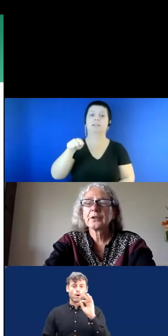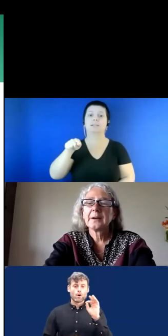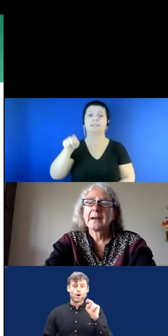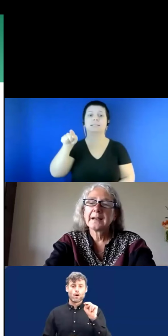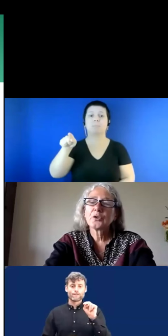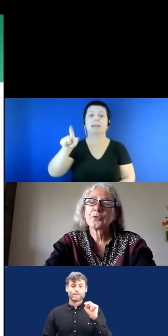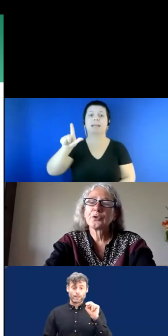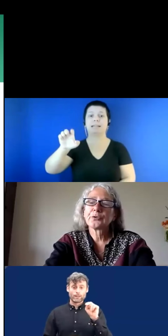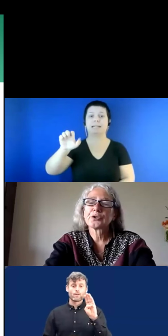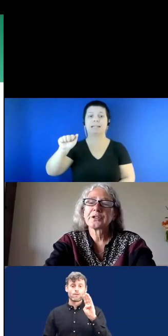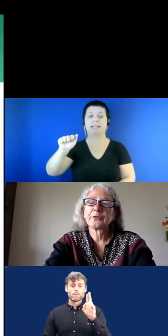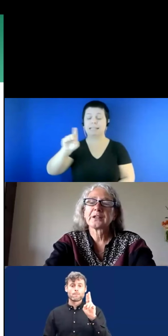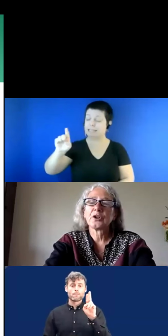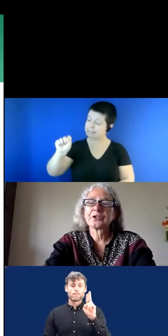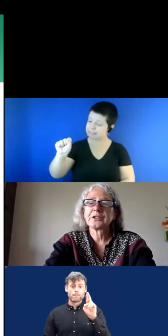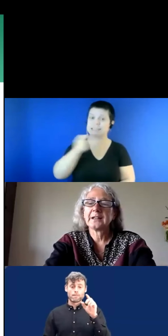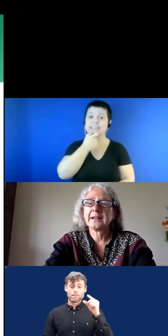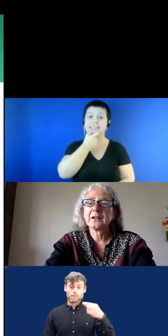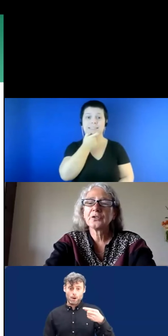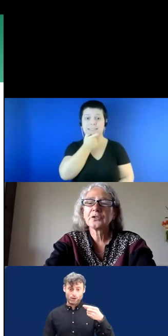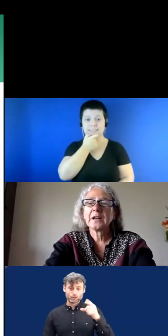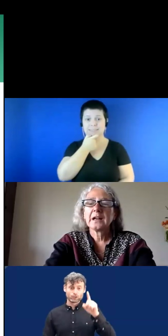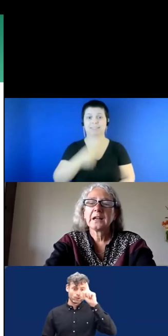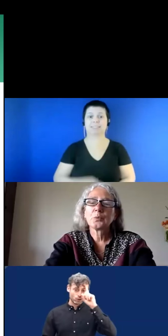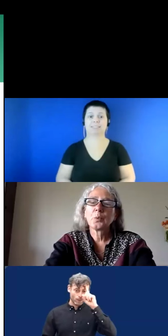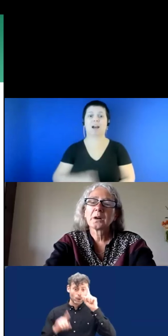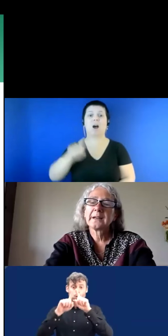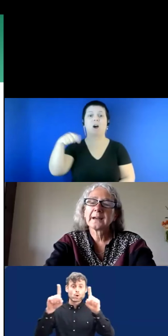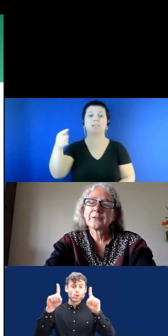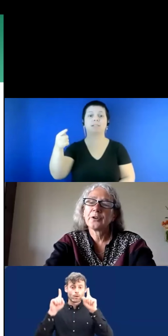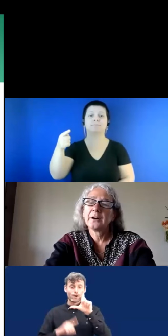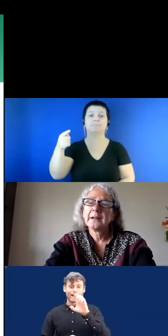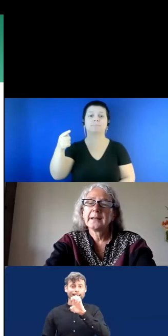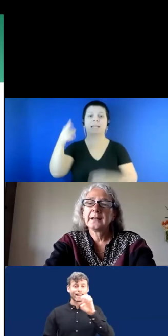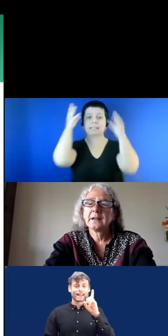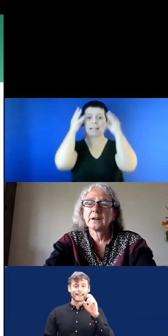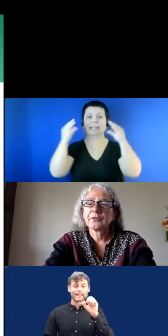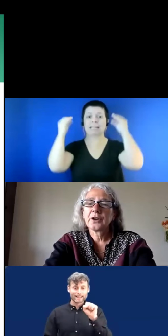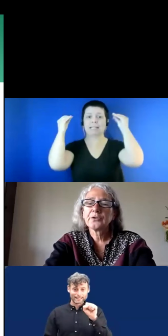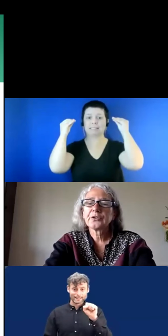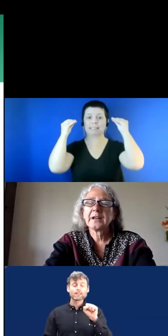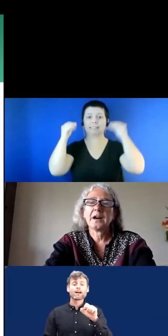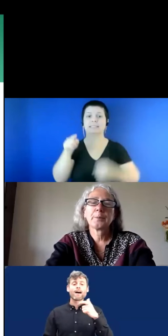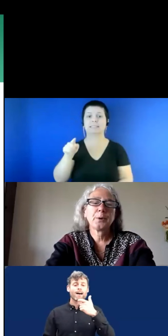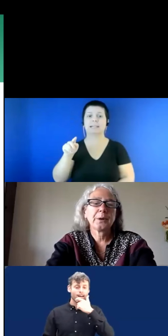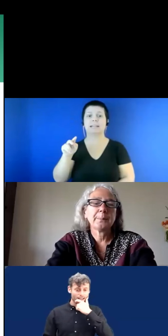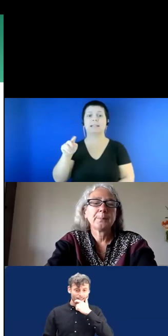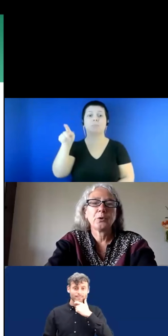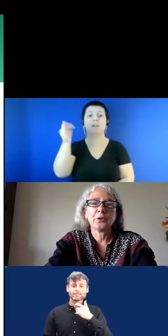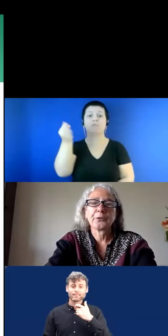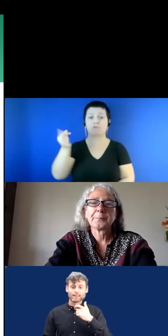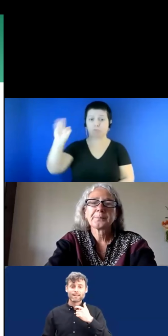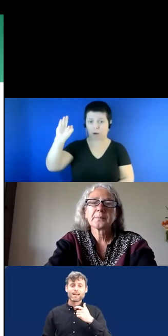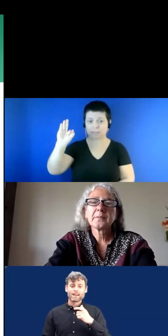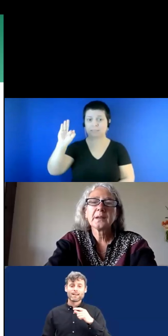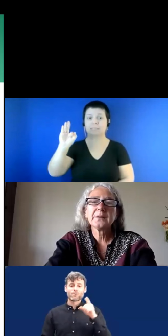England, Eindhoven University of Technology in the Netherlands, Les Doigts qui Rêvent in France, and Harpo in